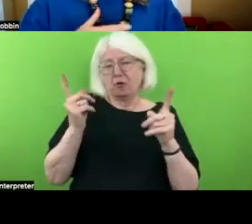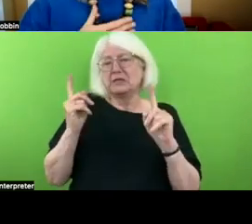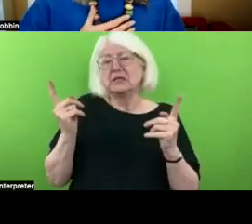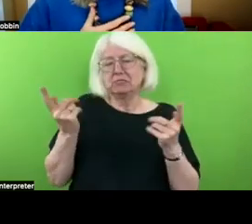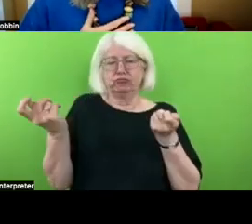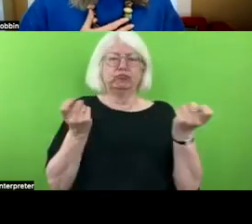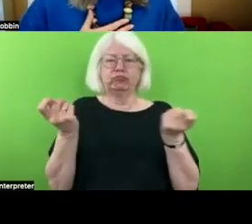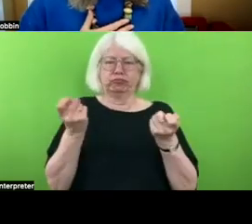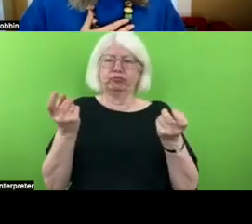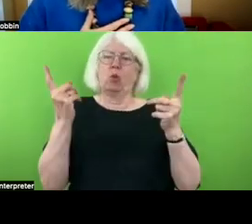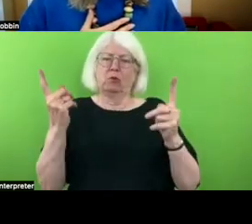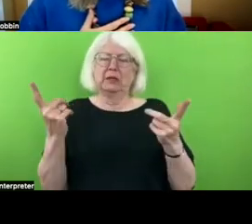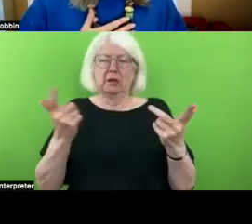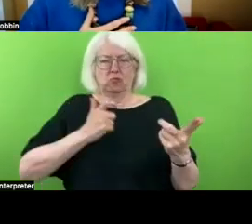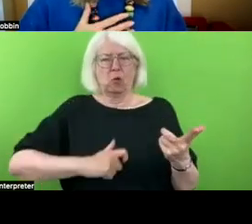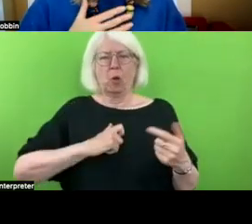that comes with a role.